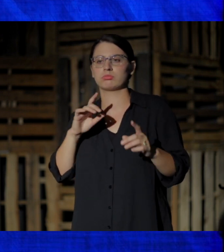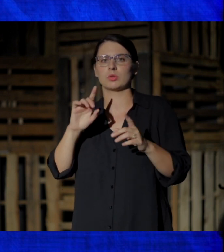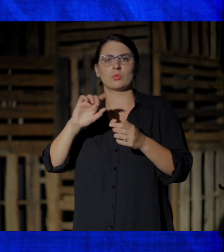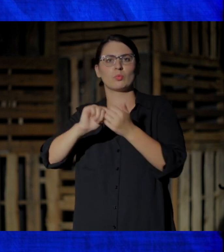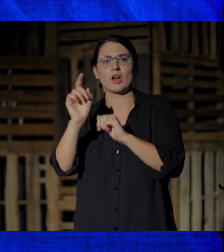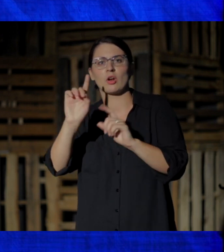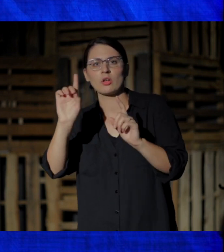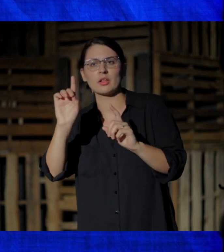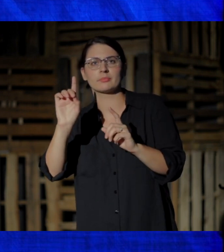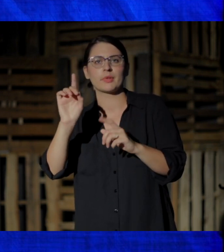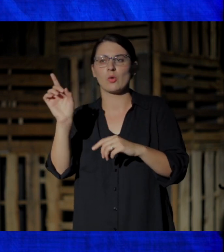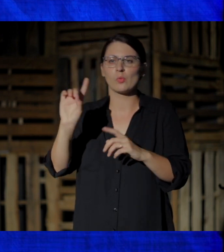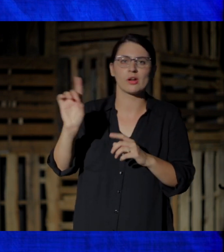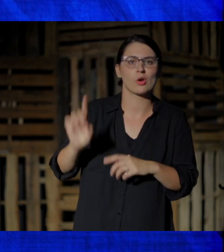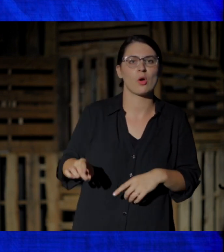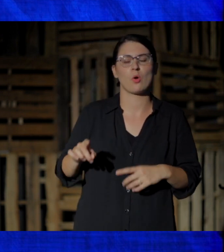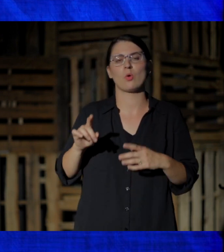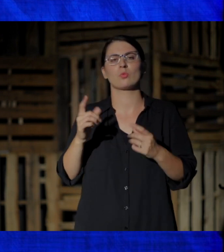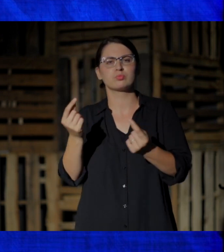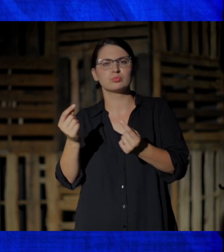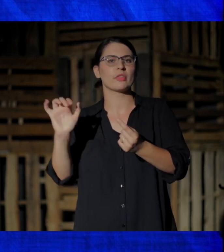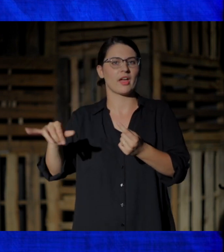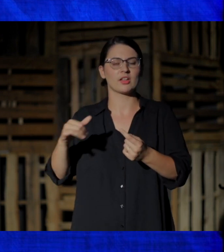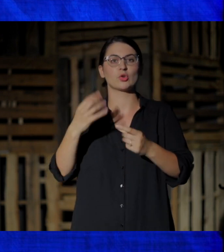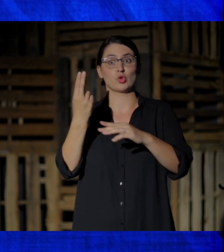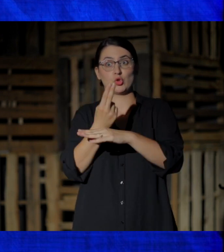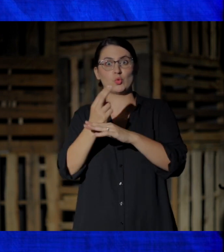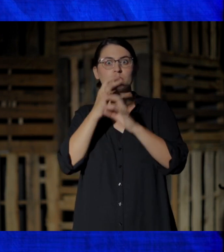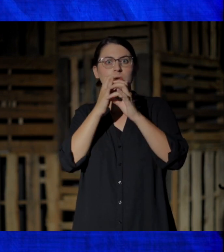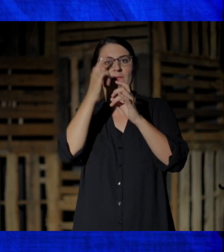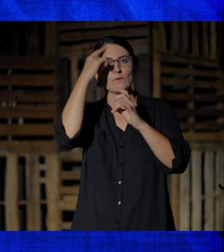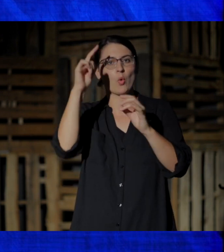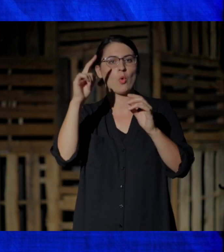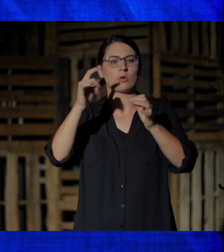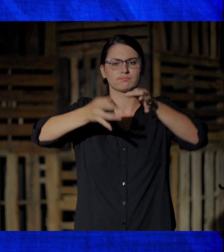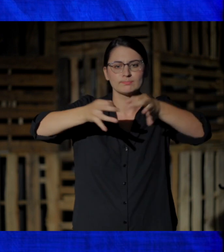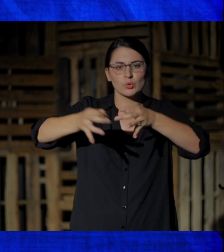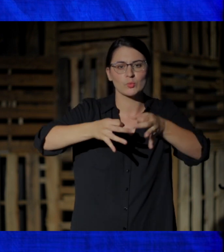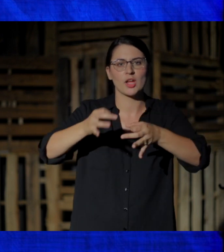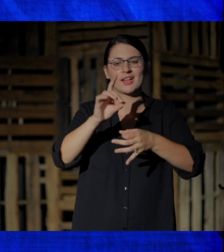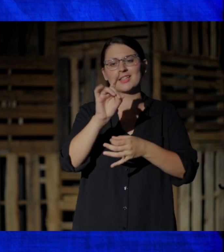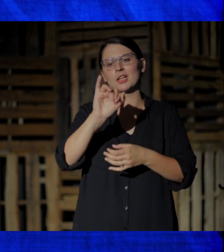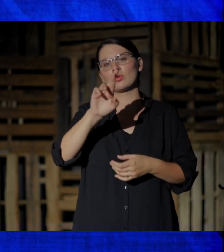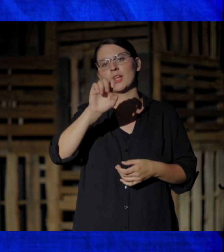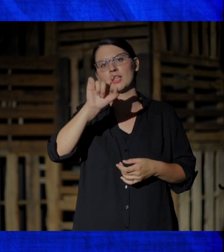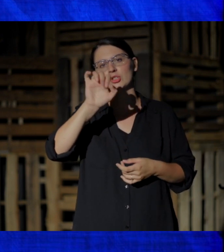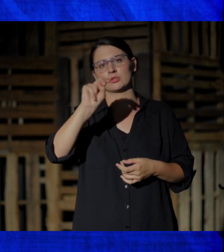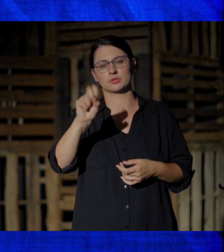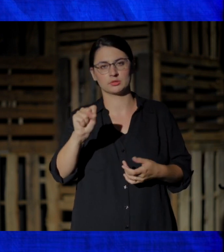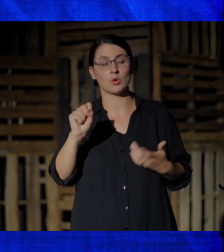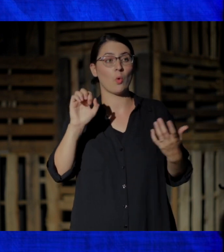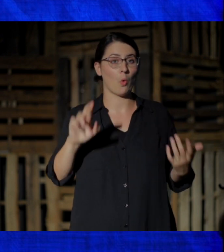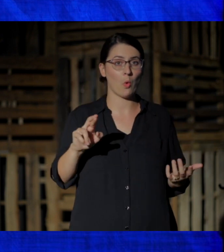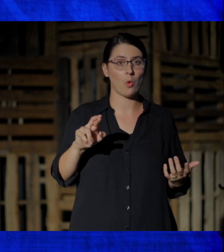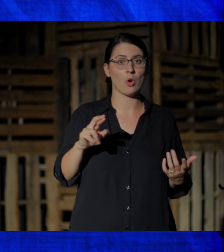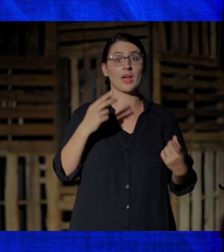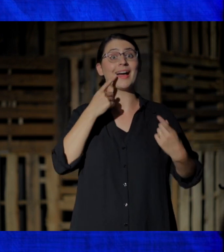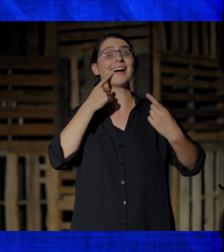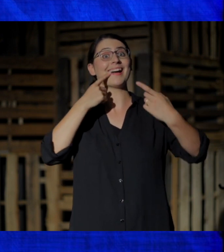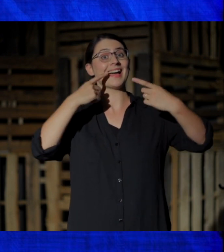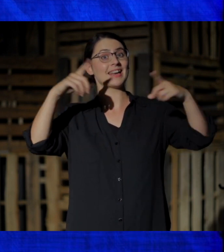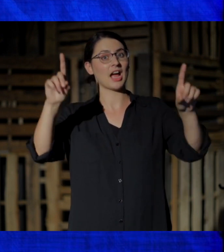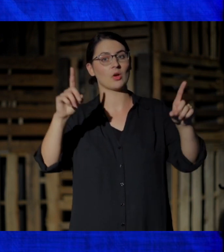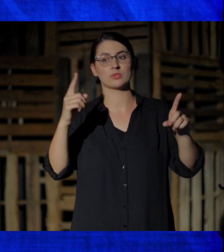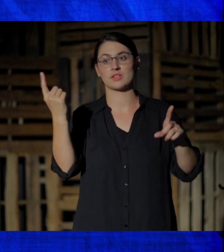things in the first century, in the early days, the Romans would use it to announce the death of a